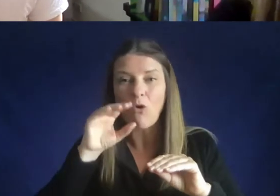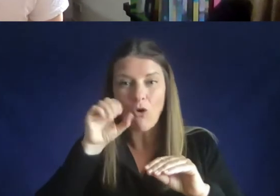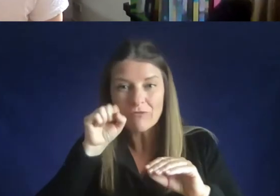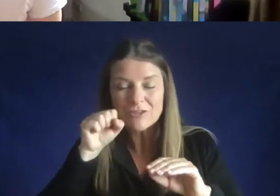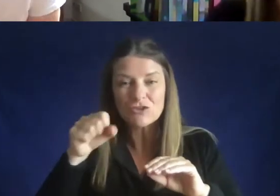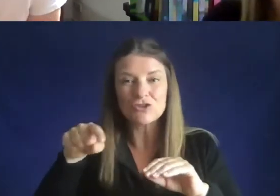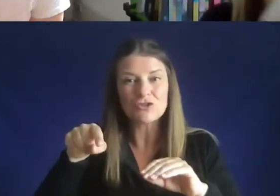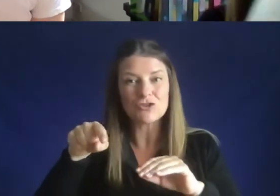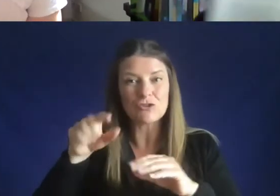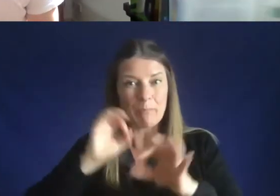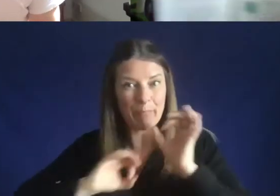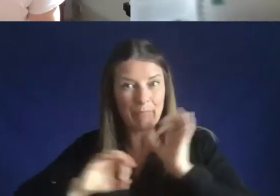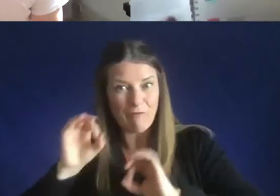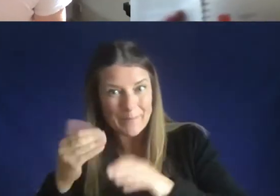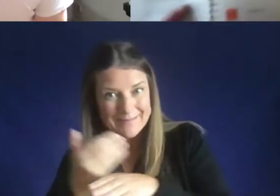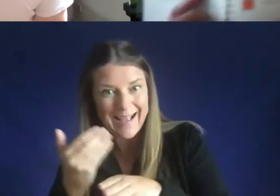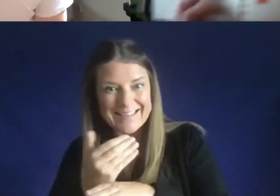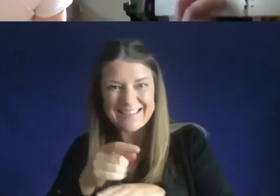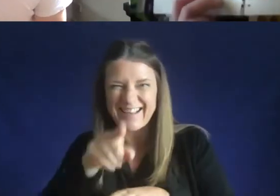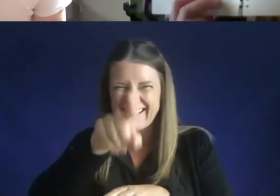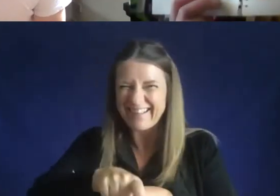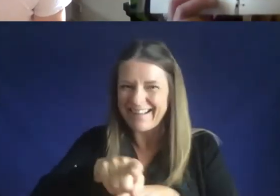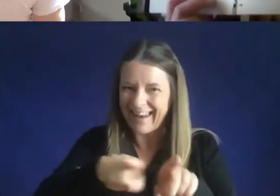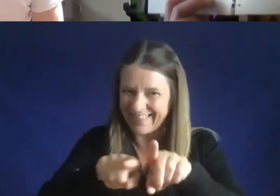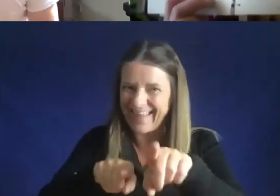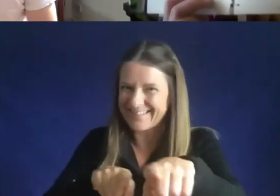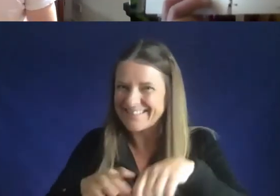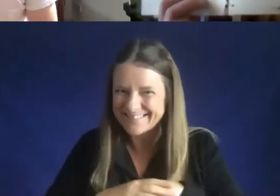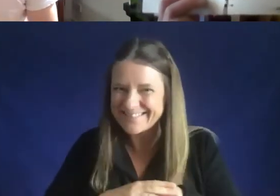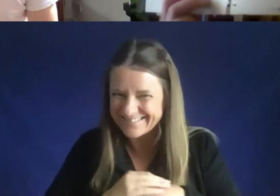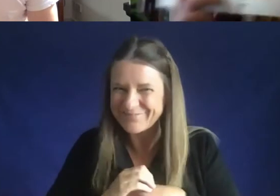were perform tasks. And yeah,